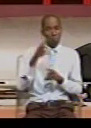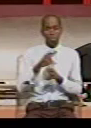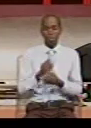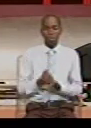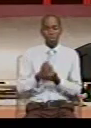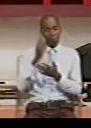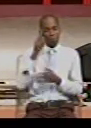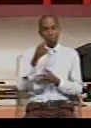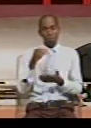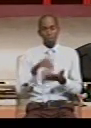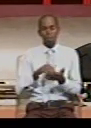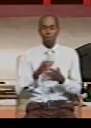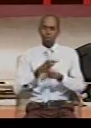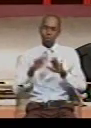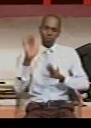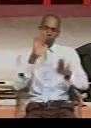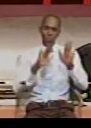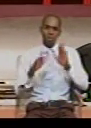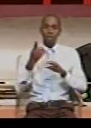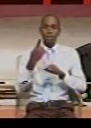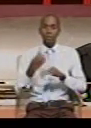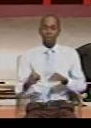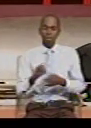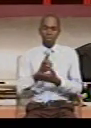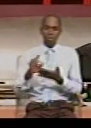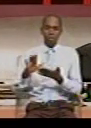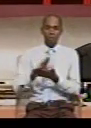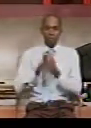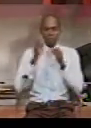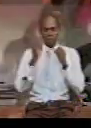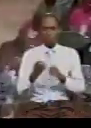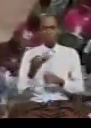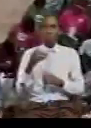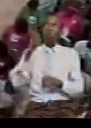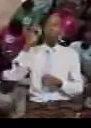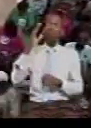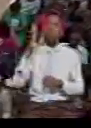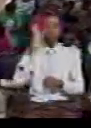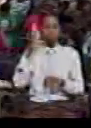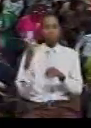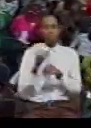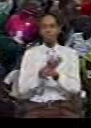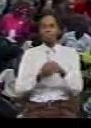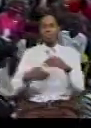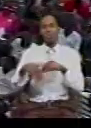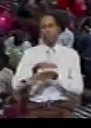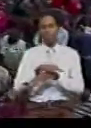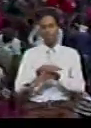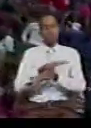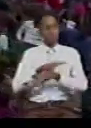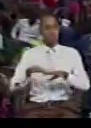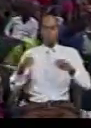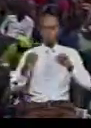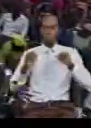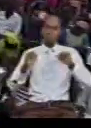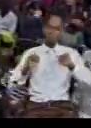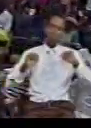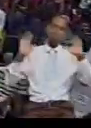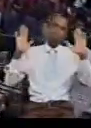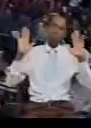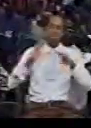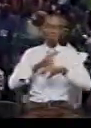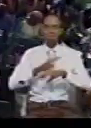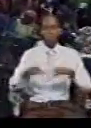God will take over. And tonight, it's taking over. Don't give up. That situation will